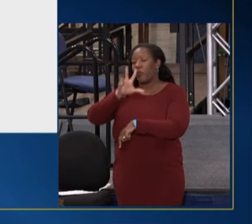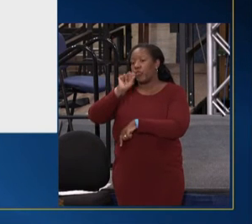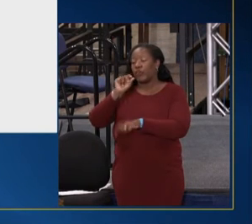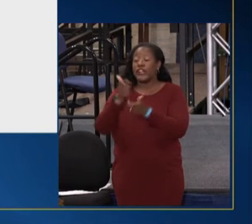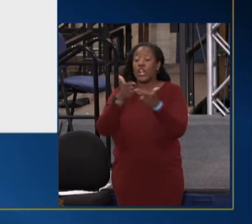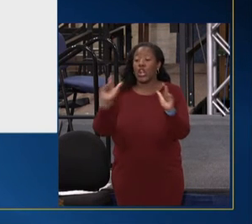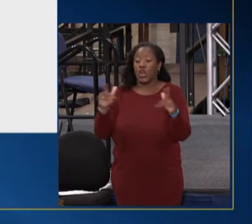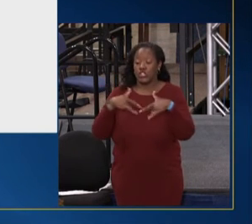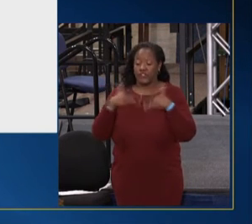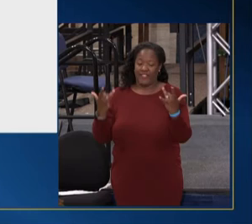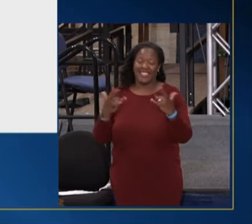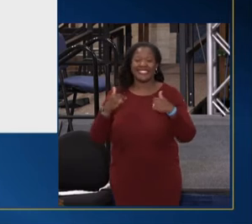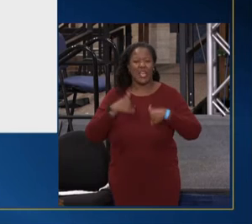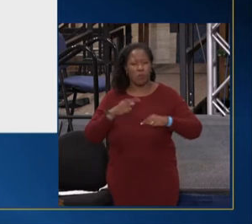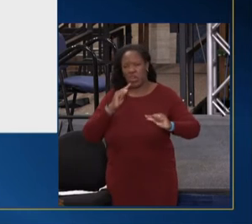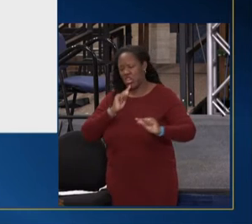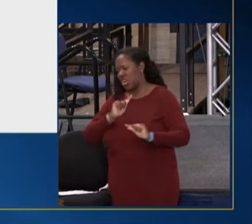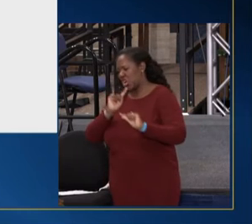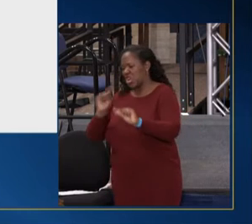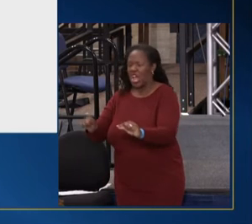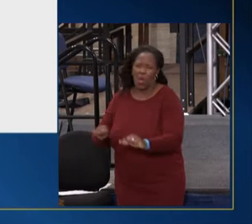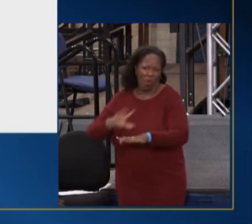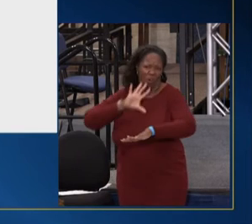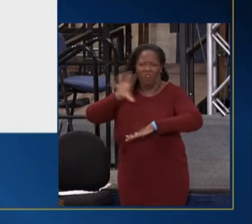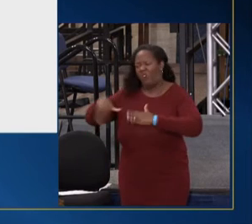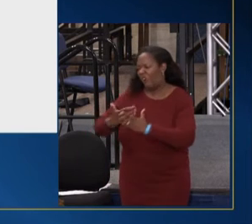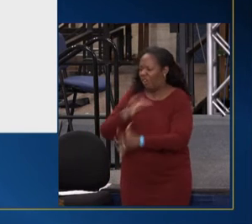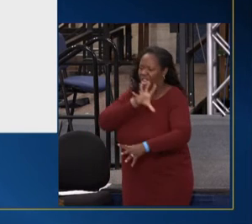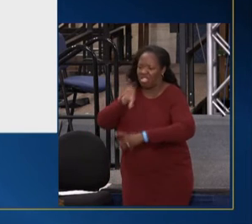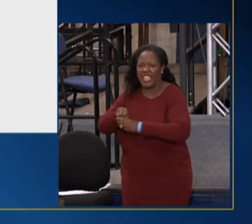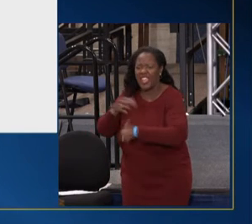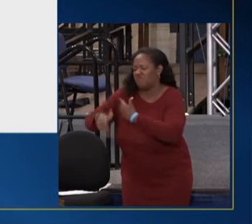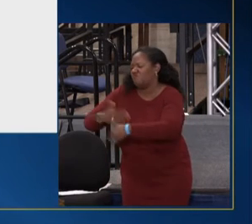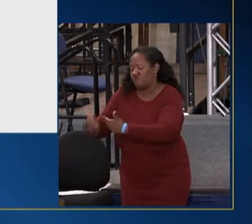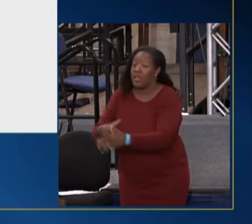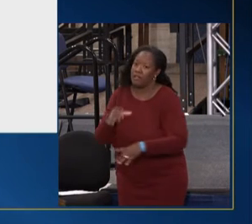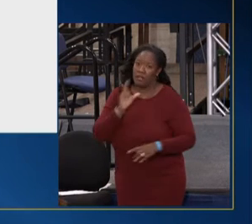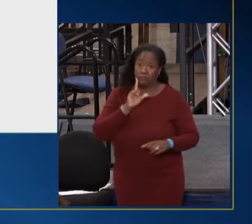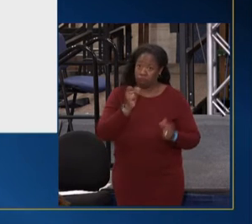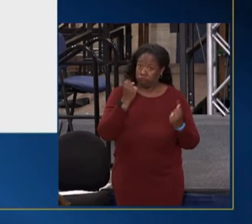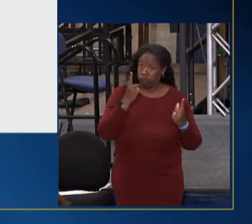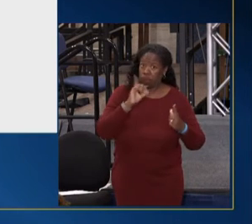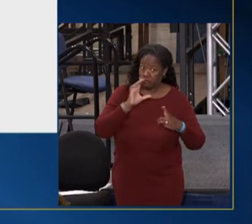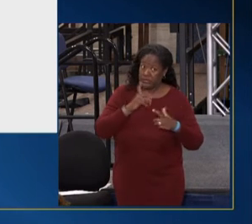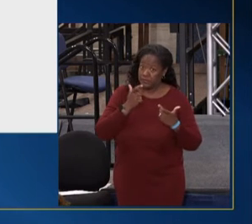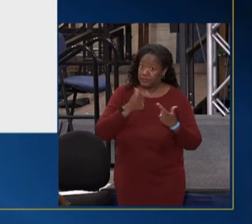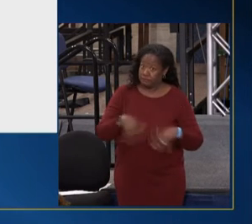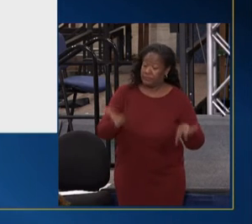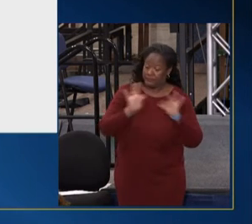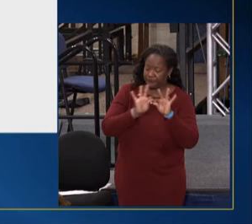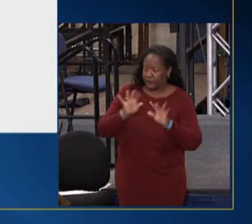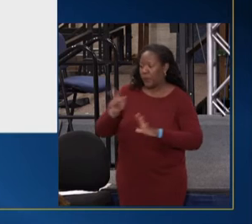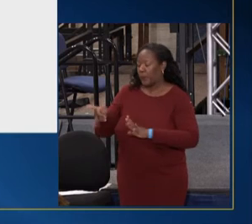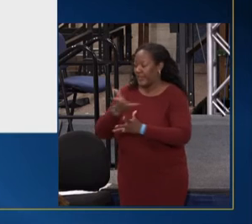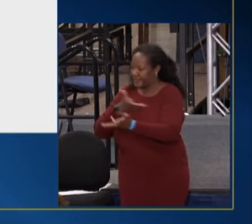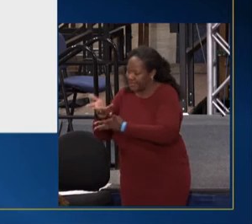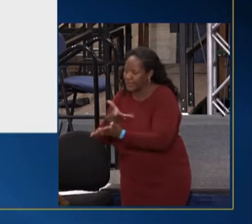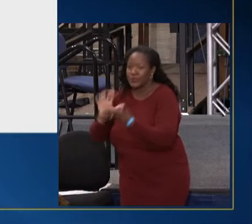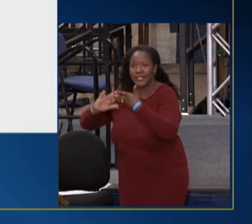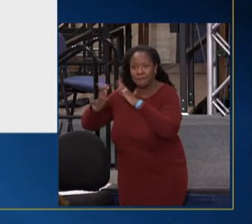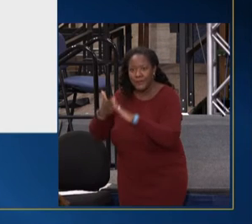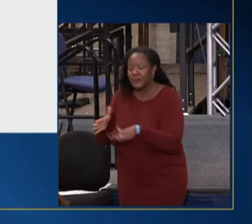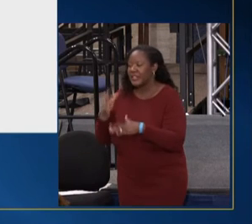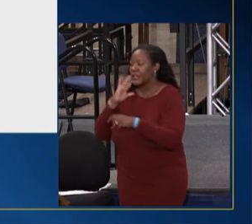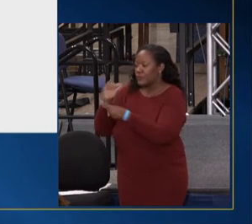to go whole hog. That's a scientific word. And so what we're doing is we're really going to engage with the community and engage with the local health